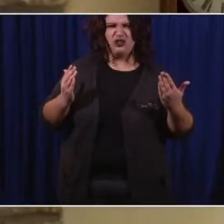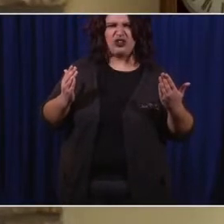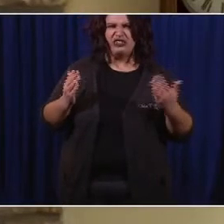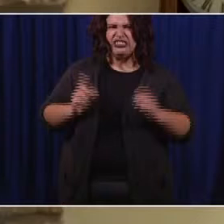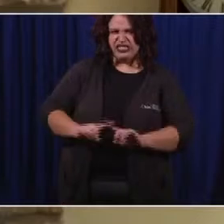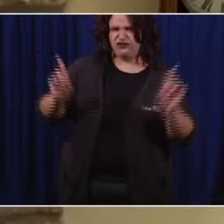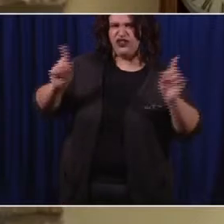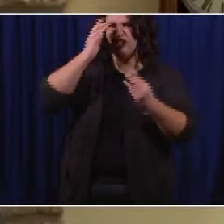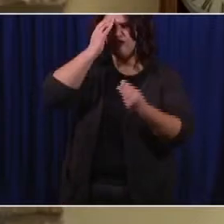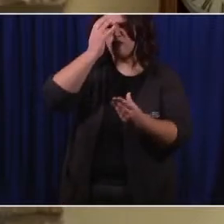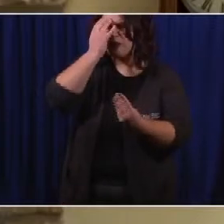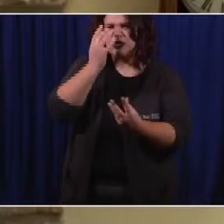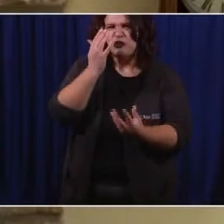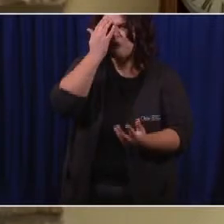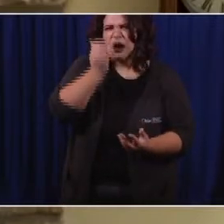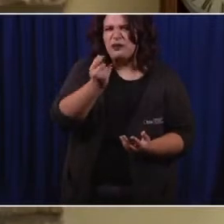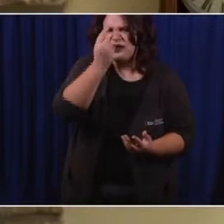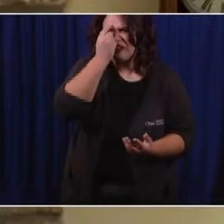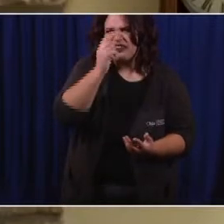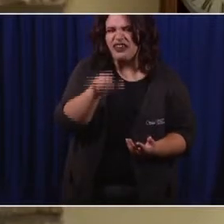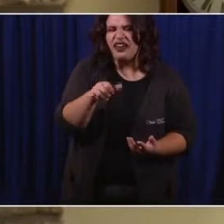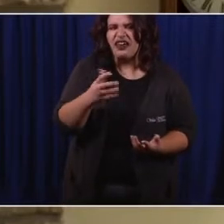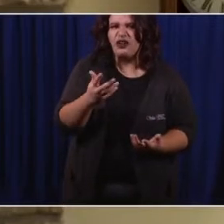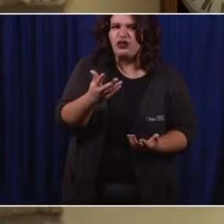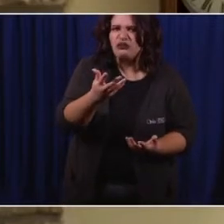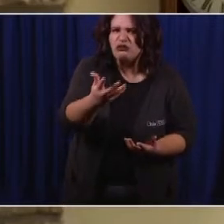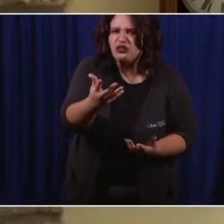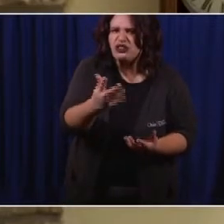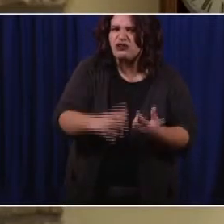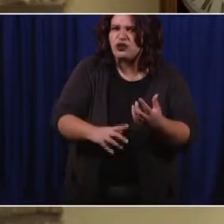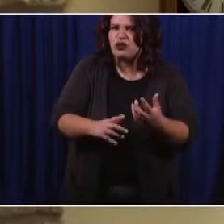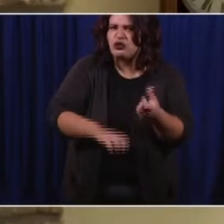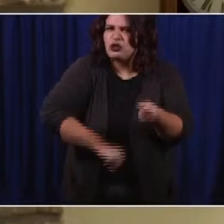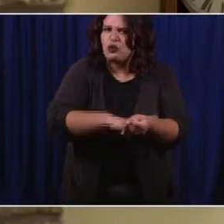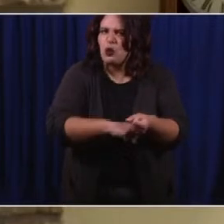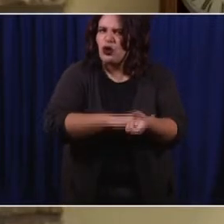just to appease the school officials? No.